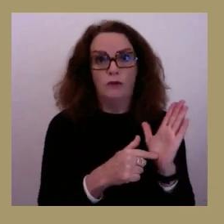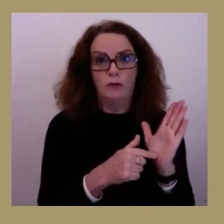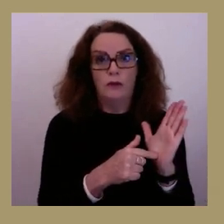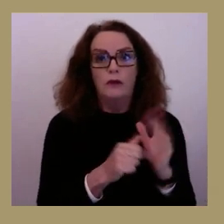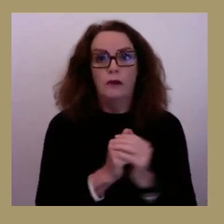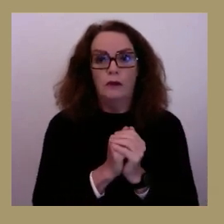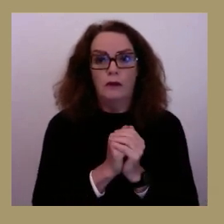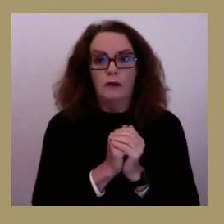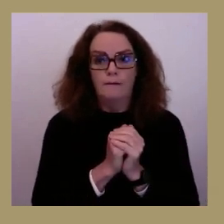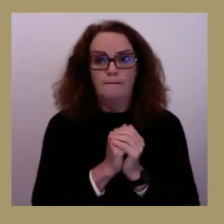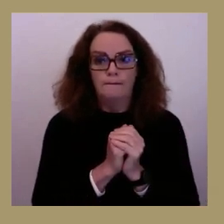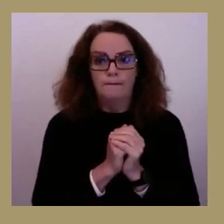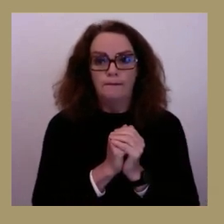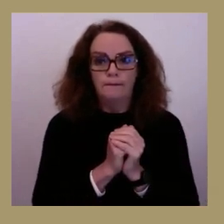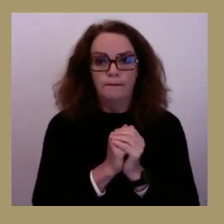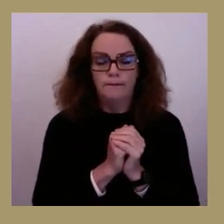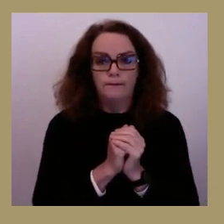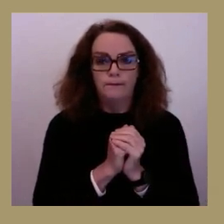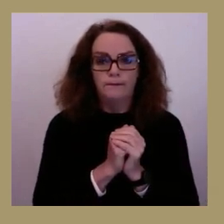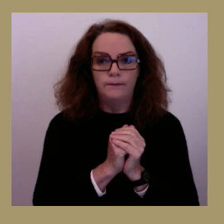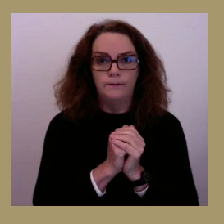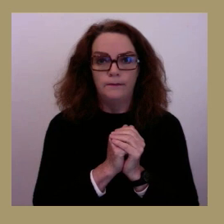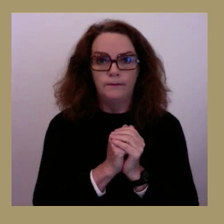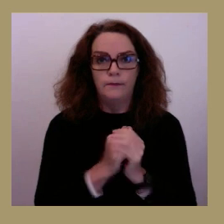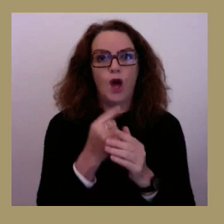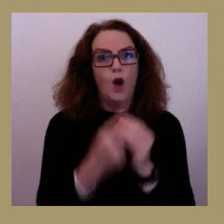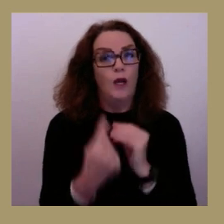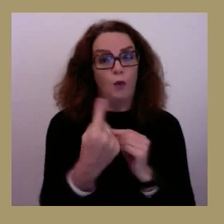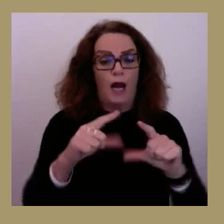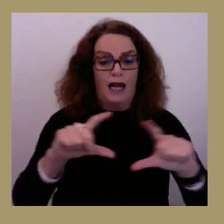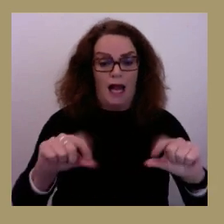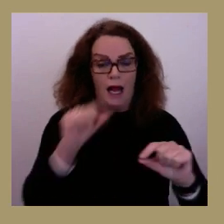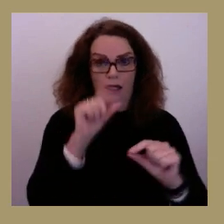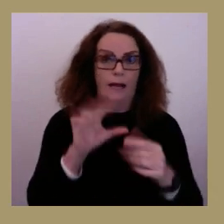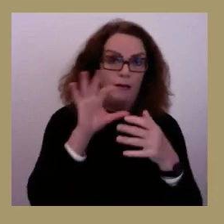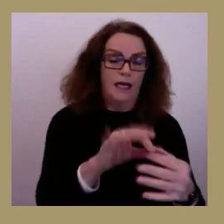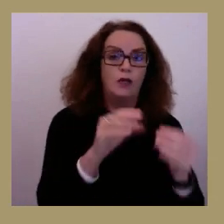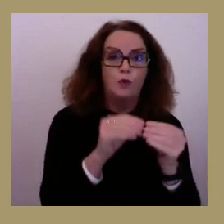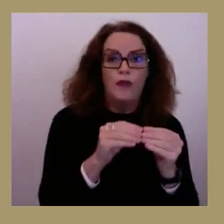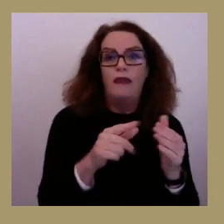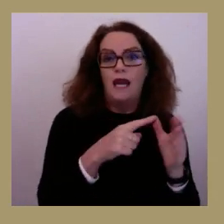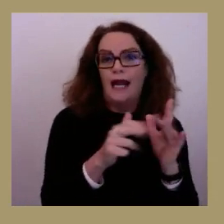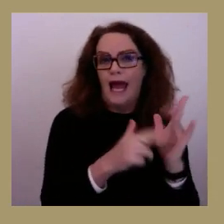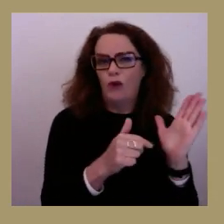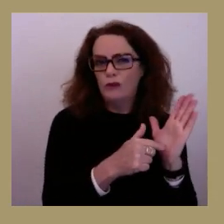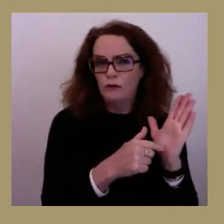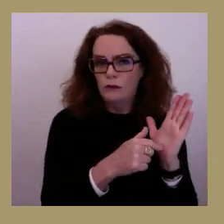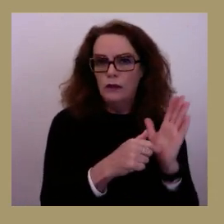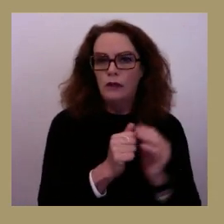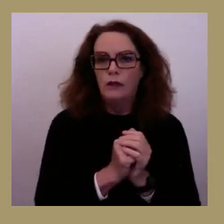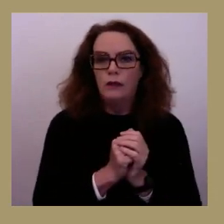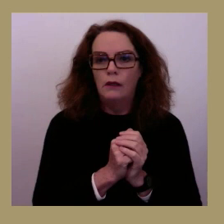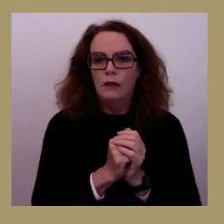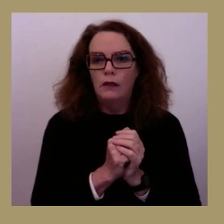digital card with each Service Victoria account. The reason for that being is some of the digital credentials,